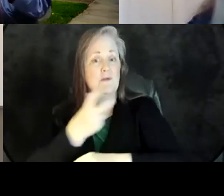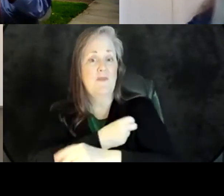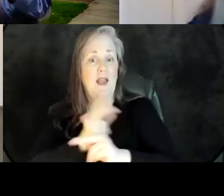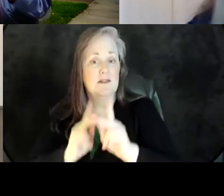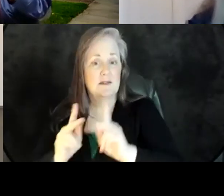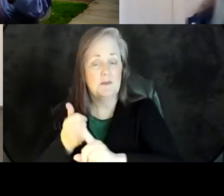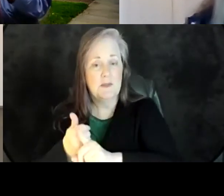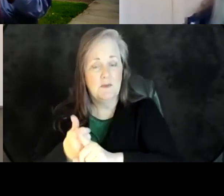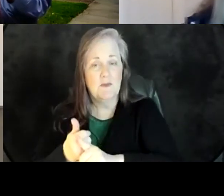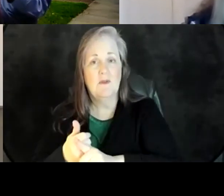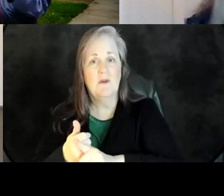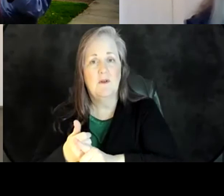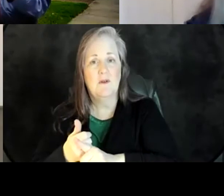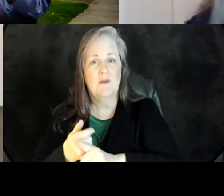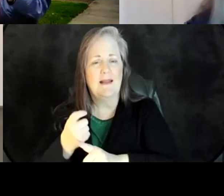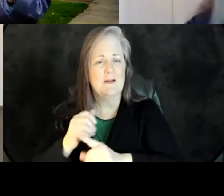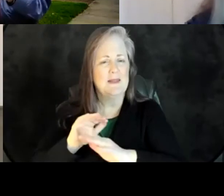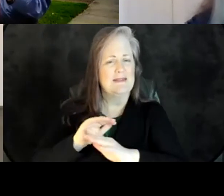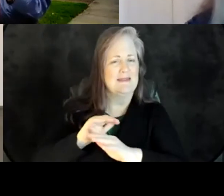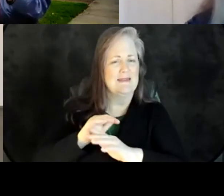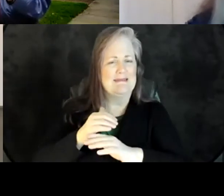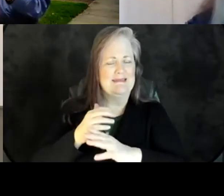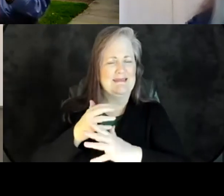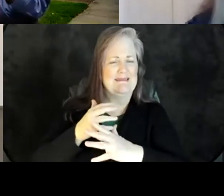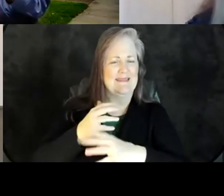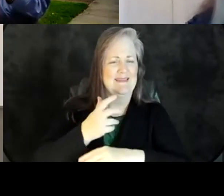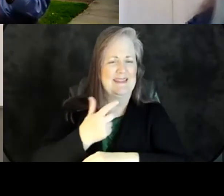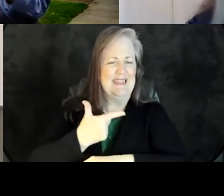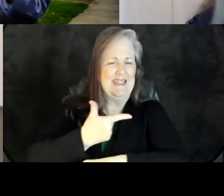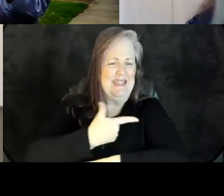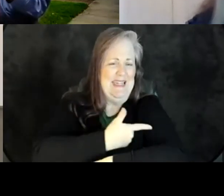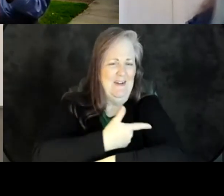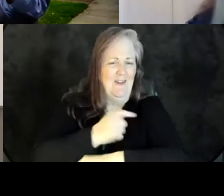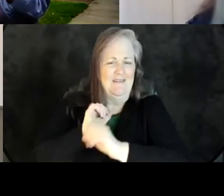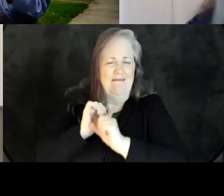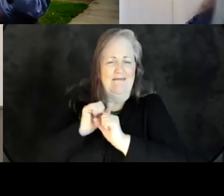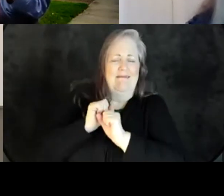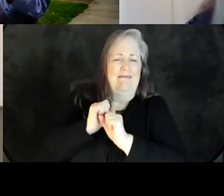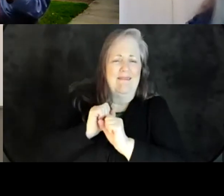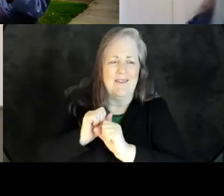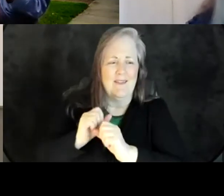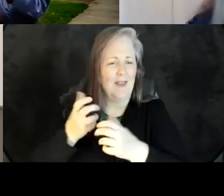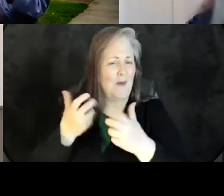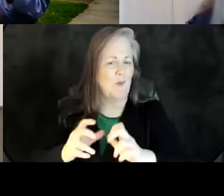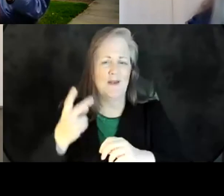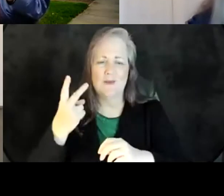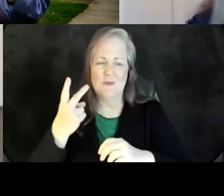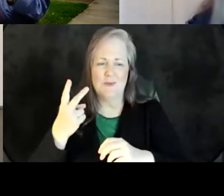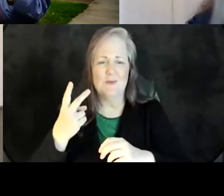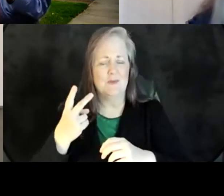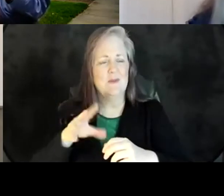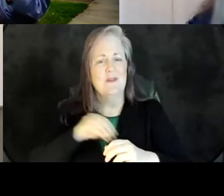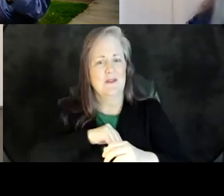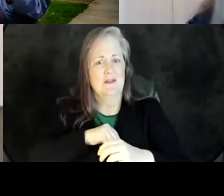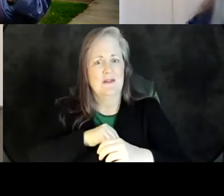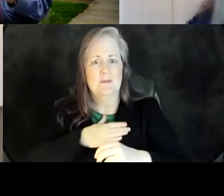who are a little shy about needles and are just as happy to only get one shot instead of two. I